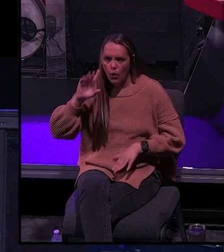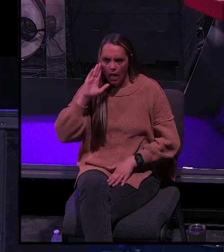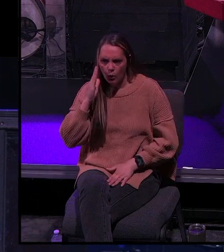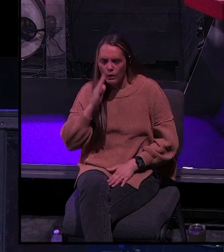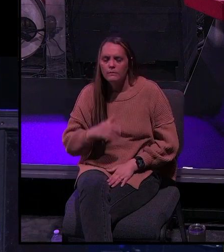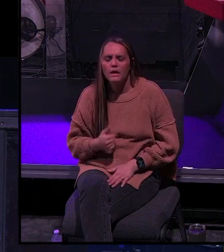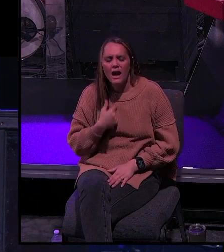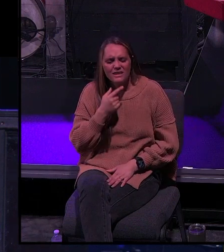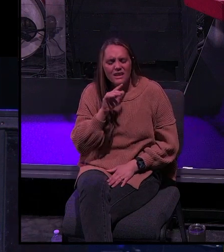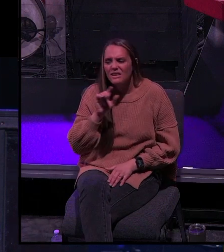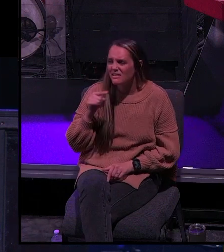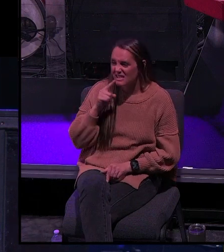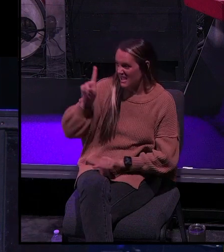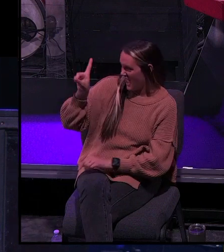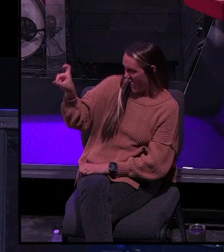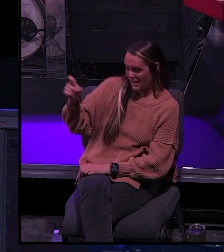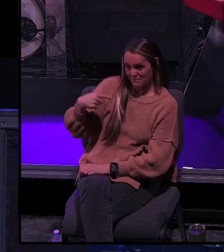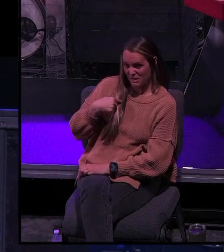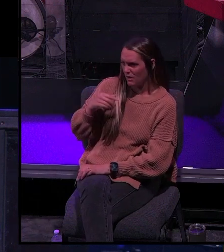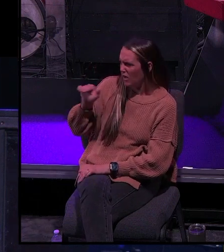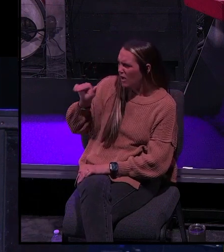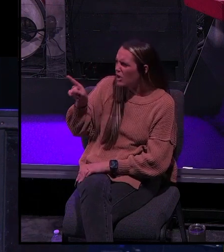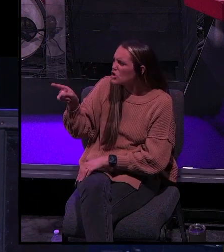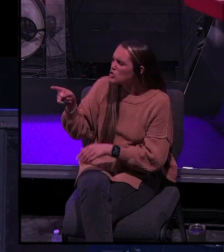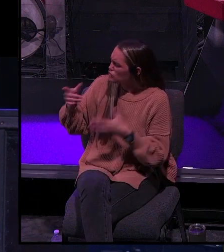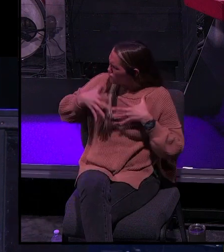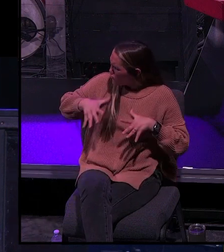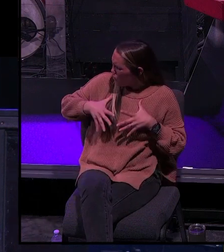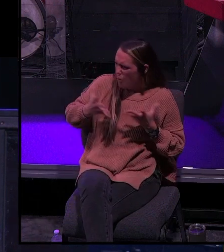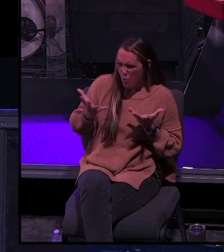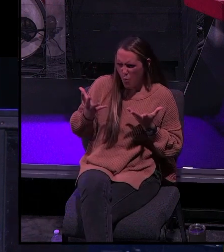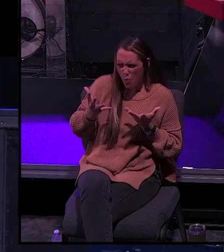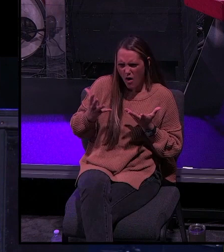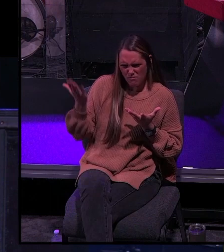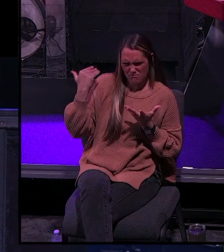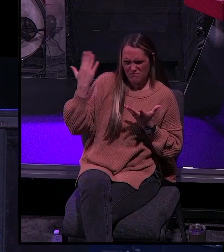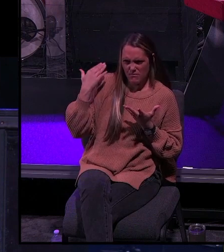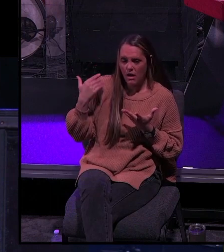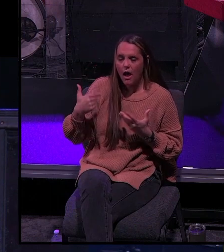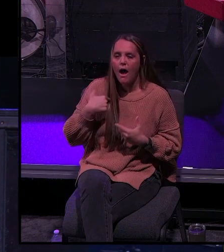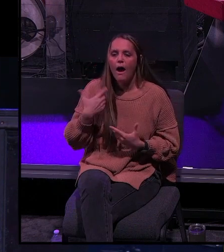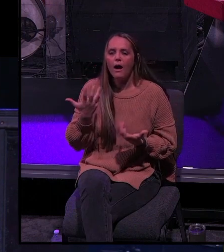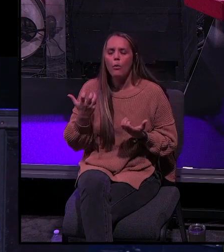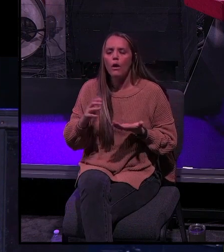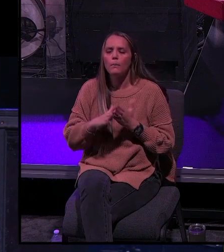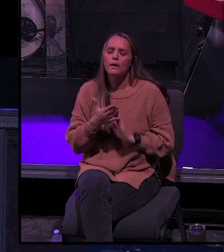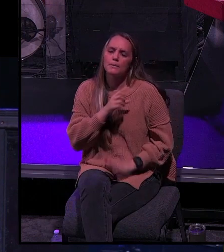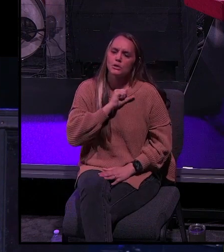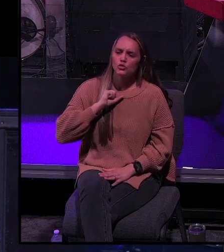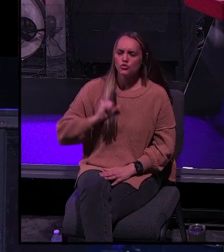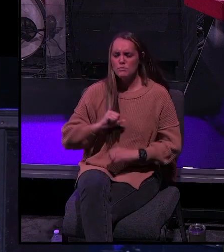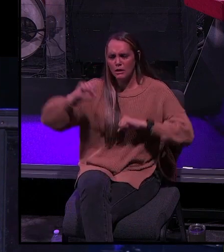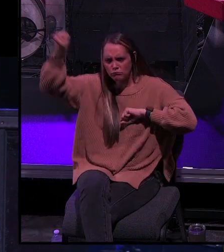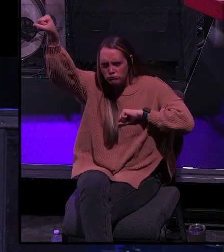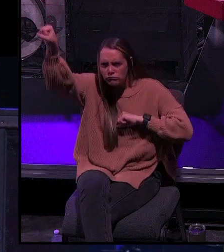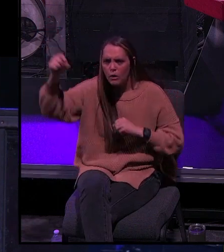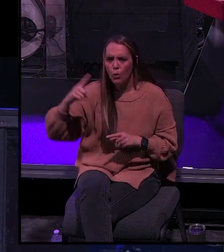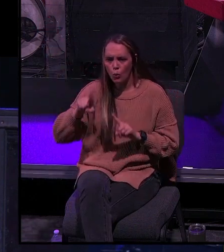back in the day when you were a kid? And so I said, you know what, I wanted to be a superhero when I was a kid. And